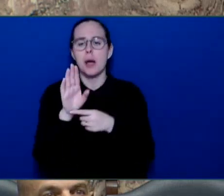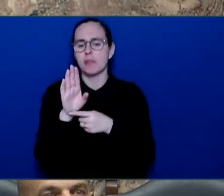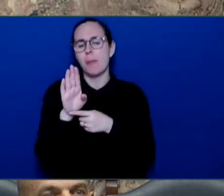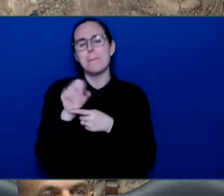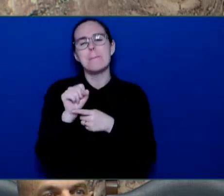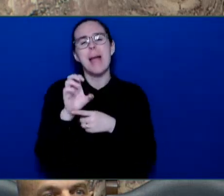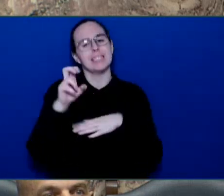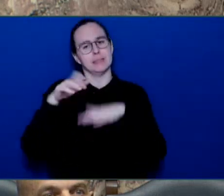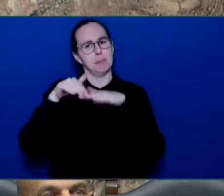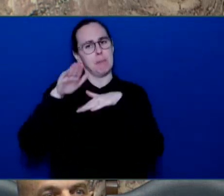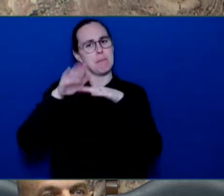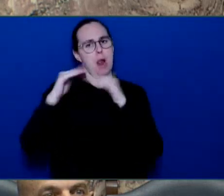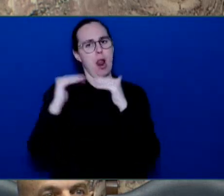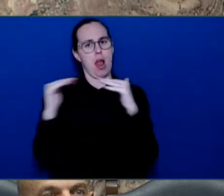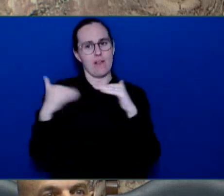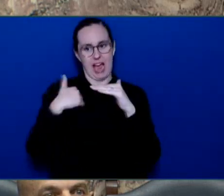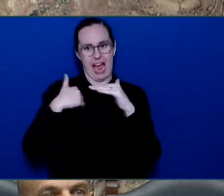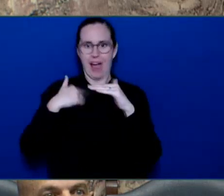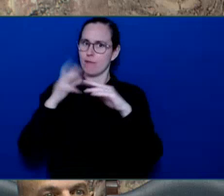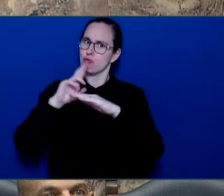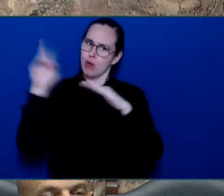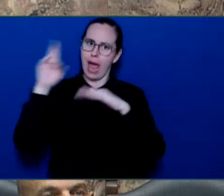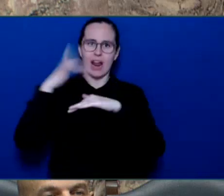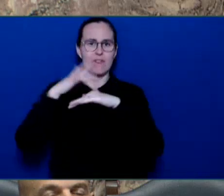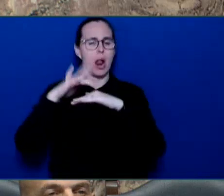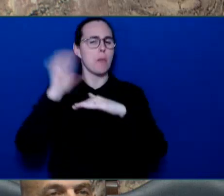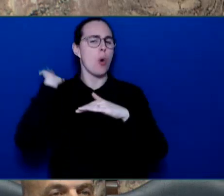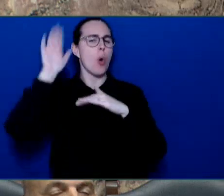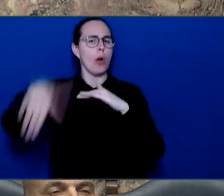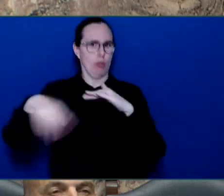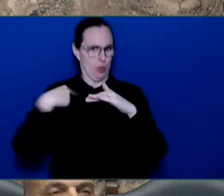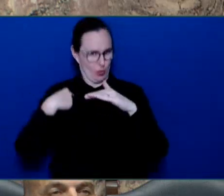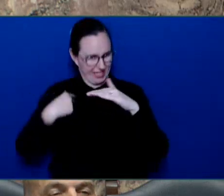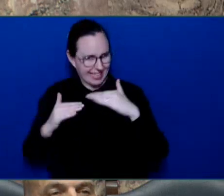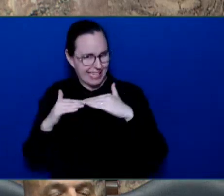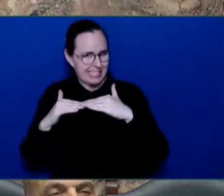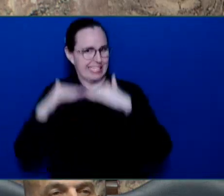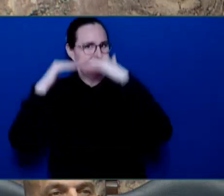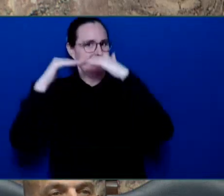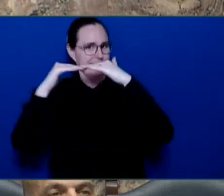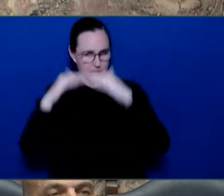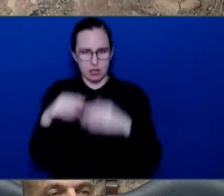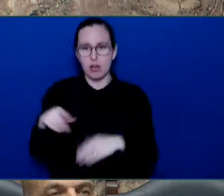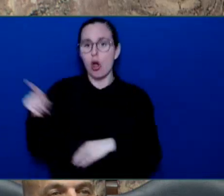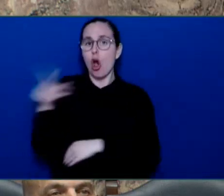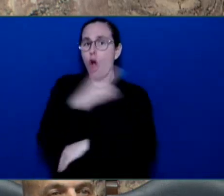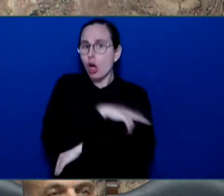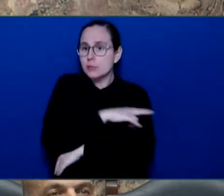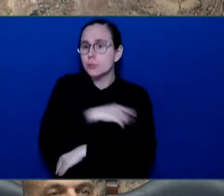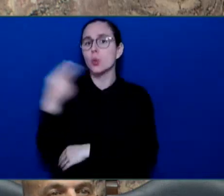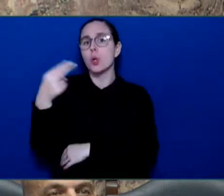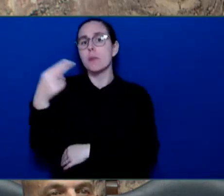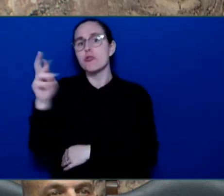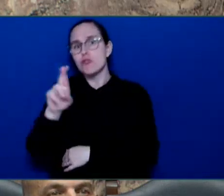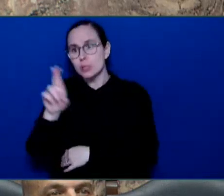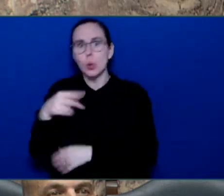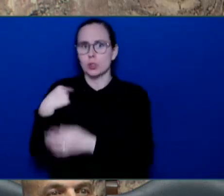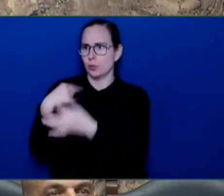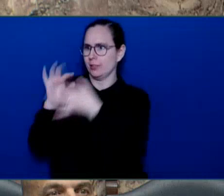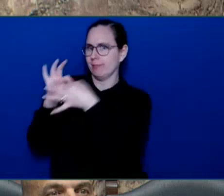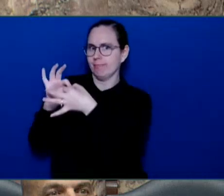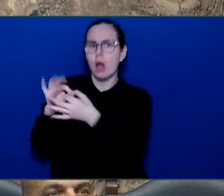health human resources plan that is adding doctors and nurses and healthcare workers across the system, Honourable Speaker. We are in fact